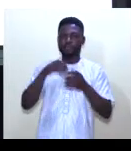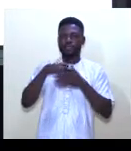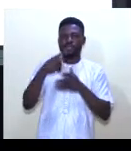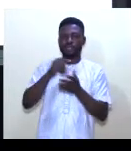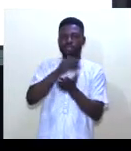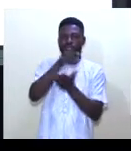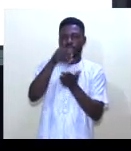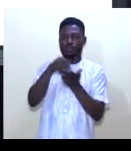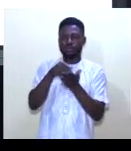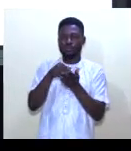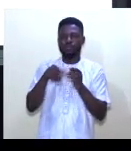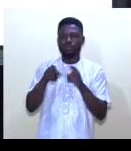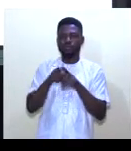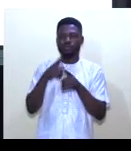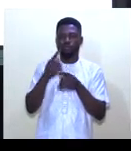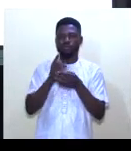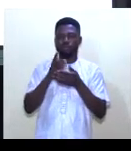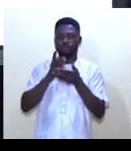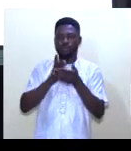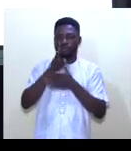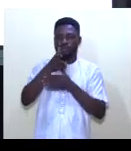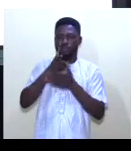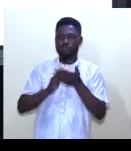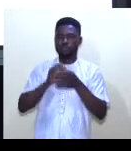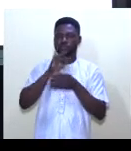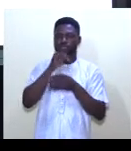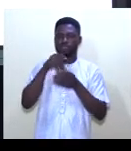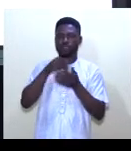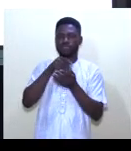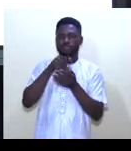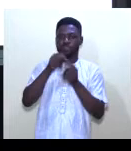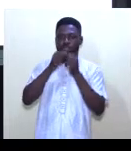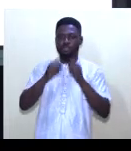in the middle. So the cross section is a triangle.